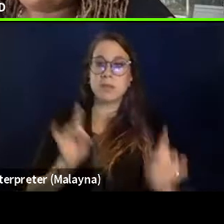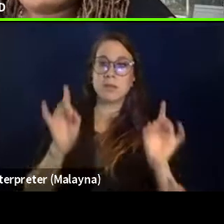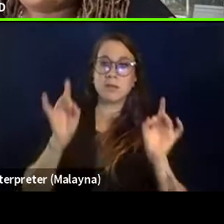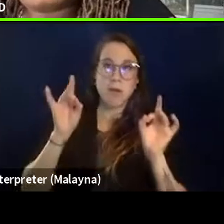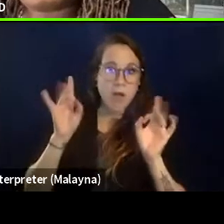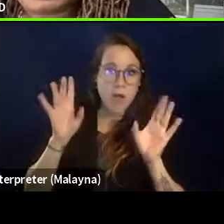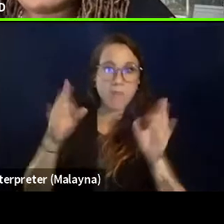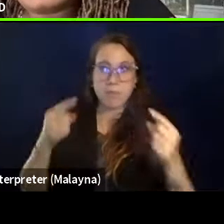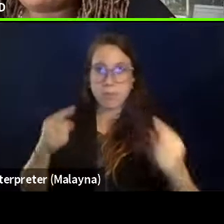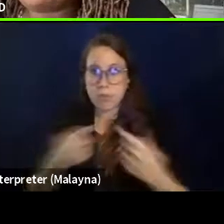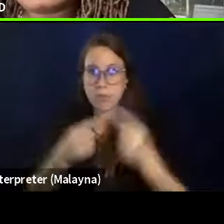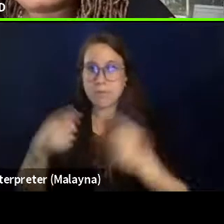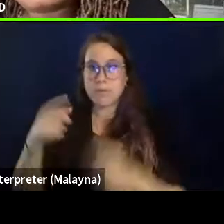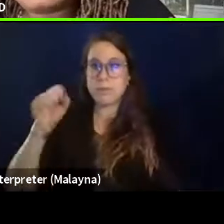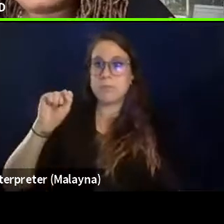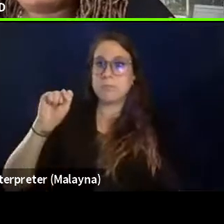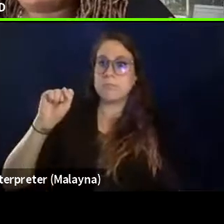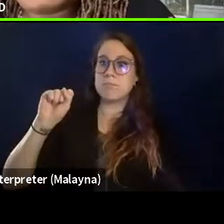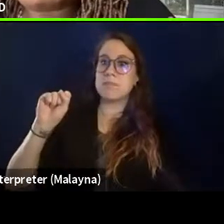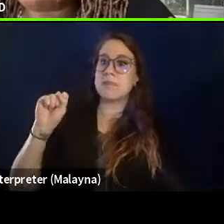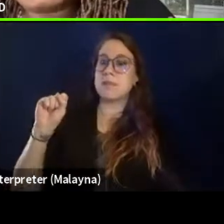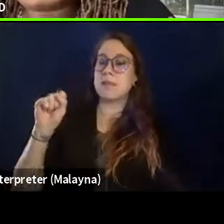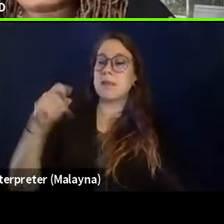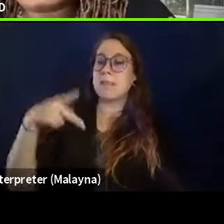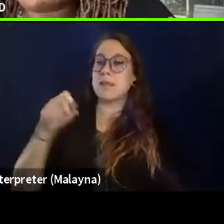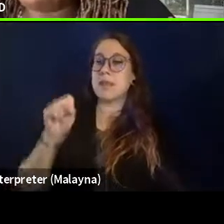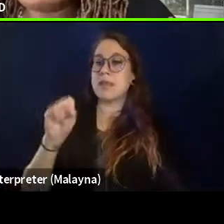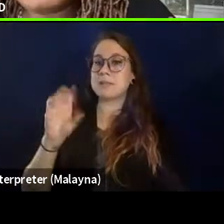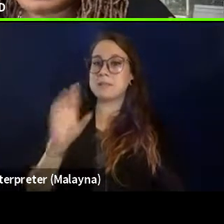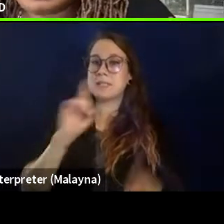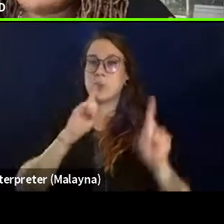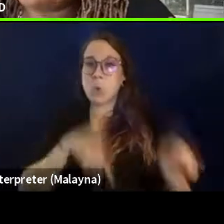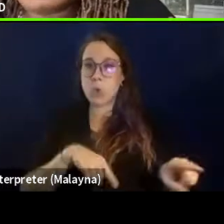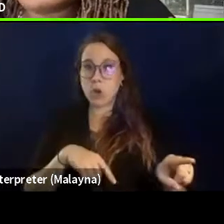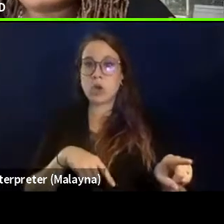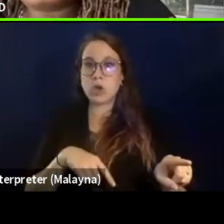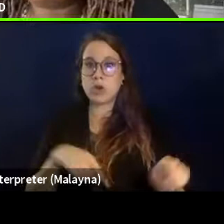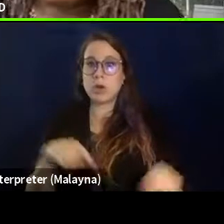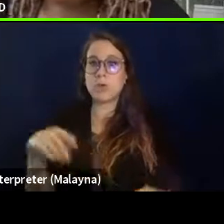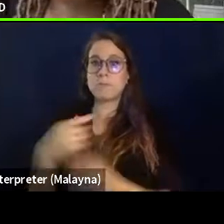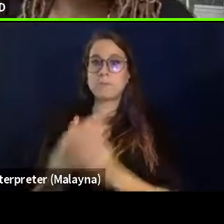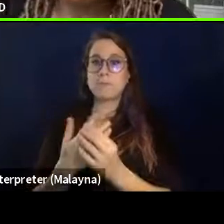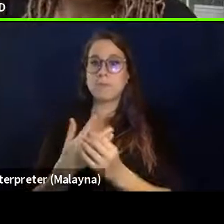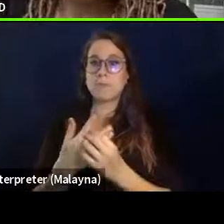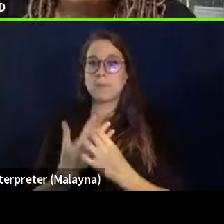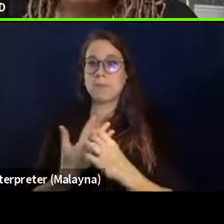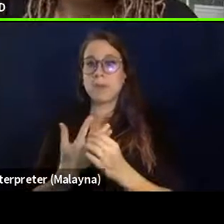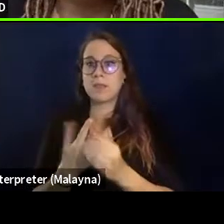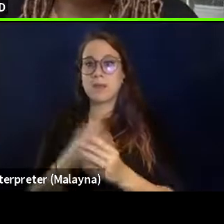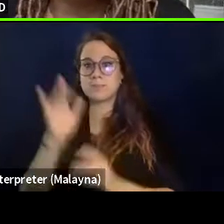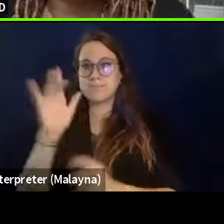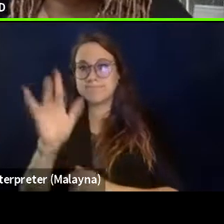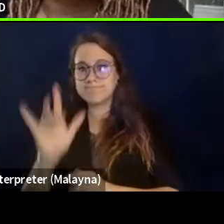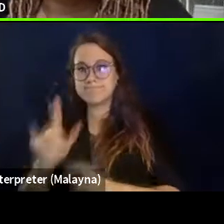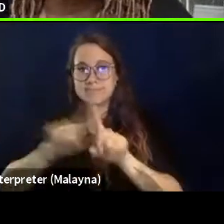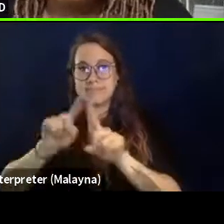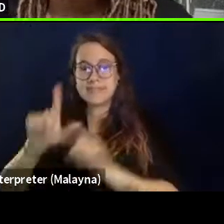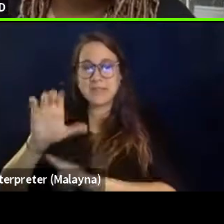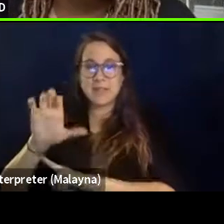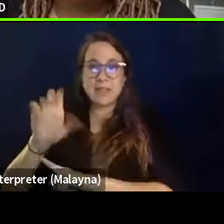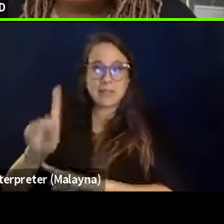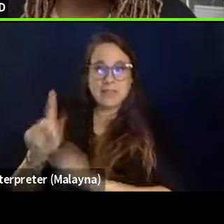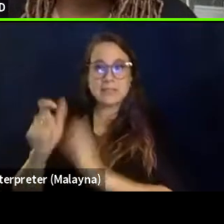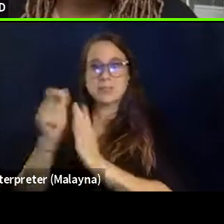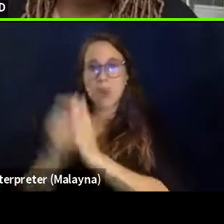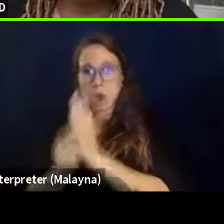order on people's rate increase. And then you've got some links here and then some other links to articles. I